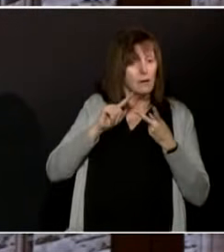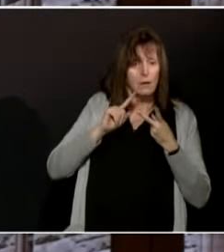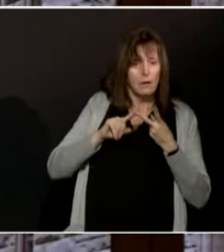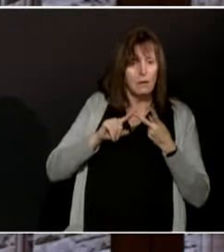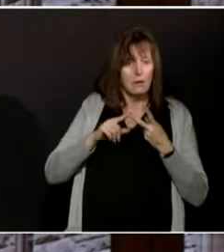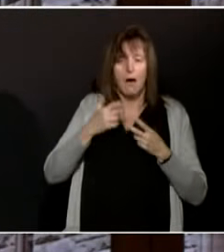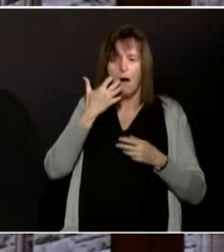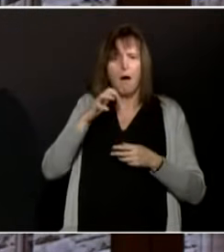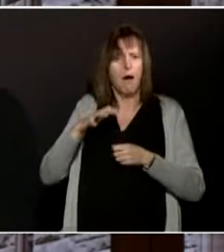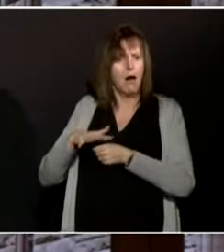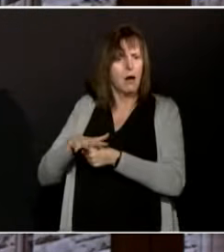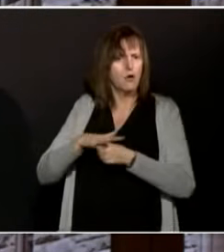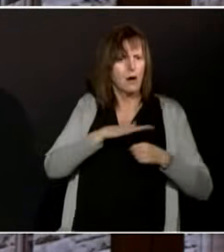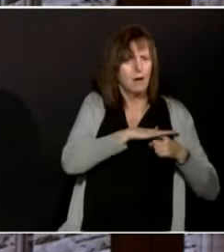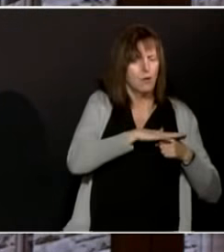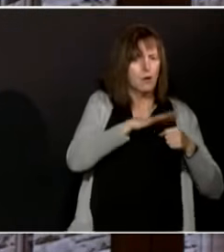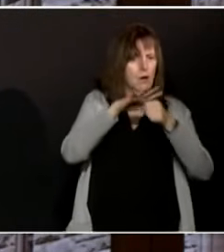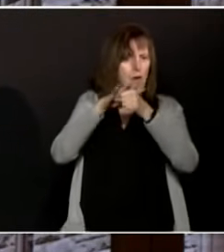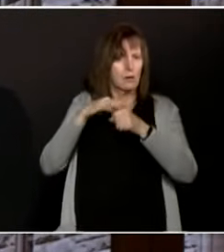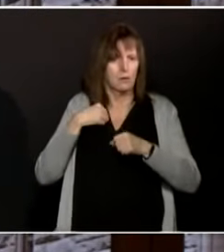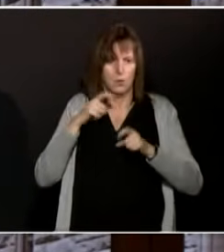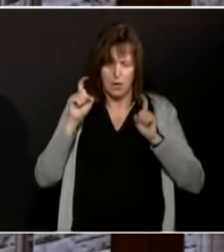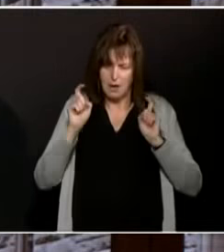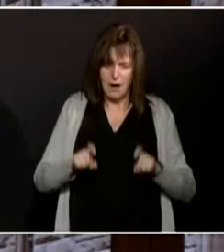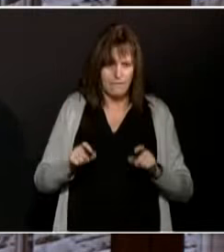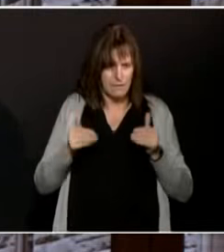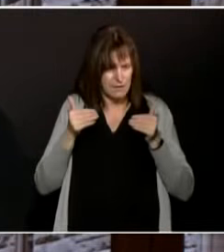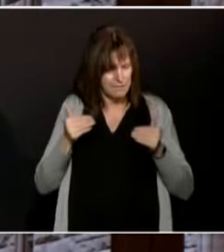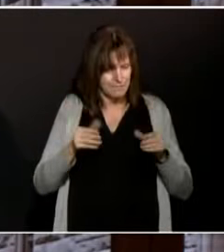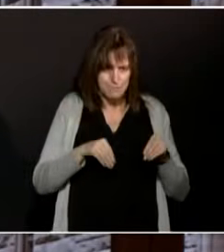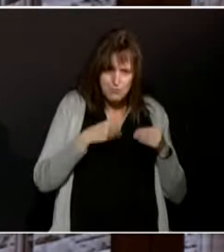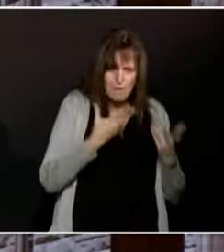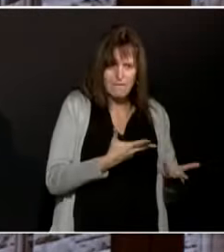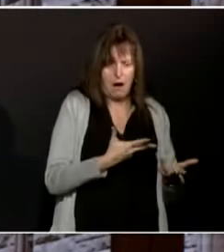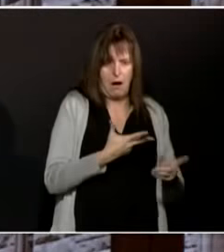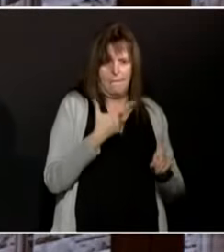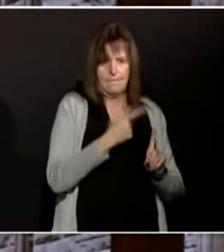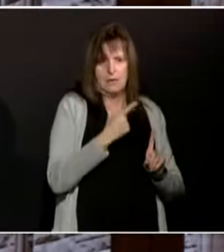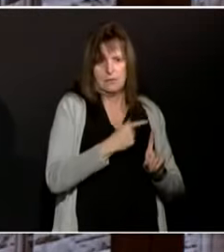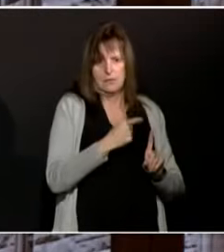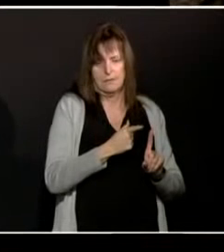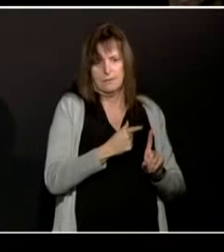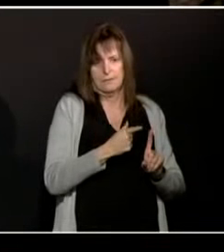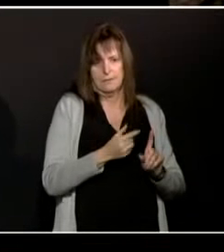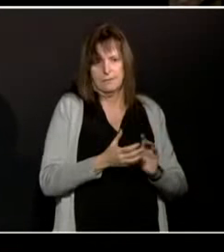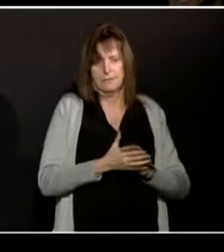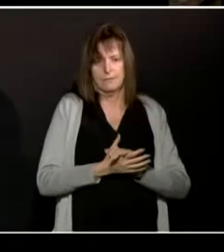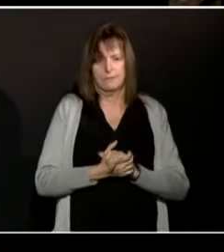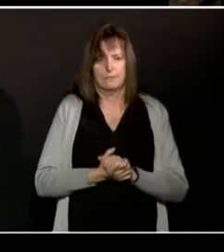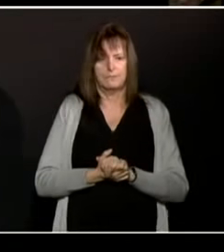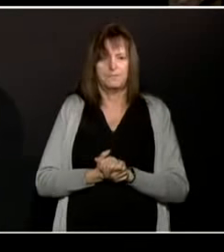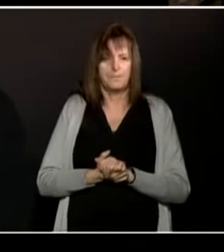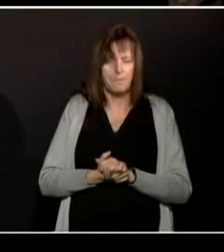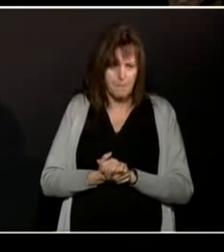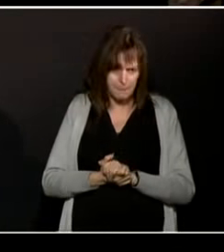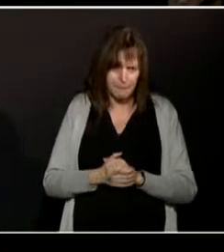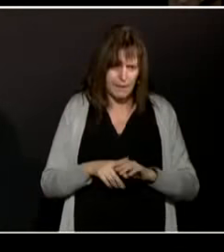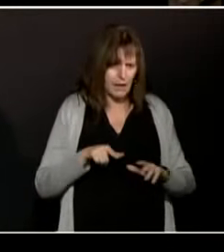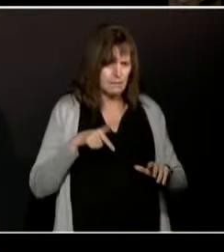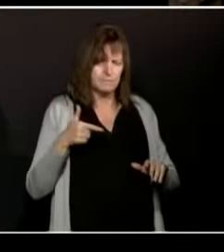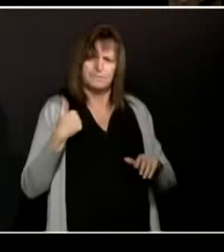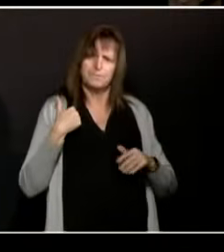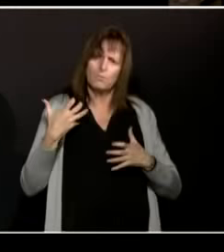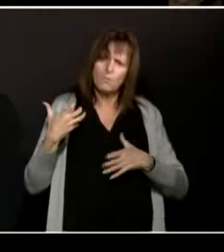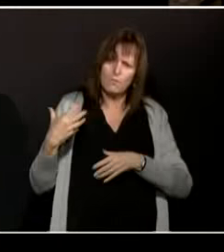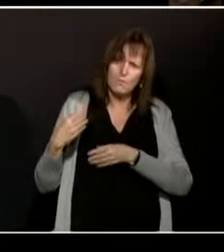on stringently and get in there and try and get that vaccine program carried out. Maybe if I could add to that too. So, right from the start, or almost right from the